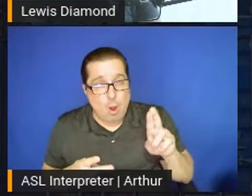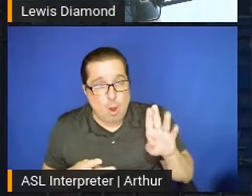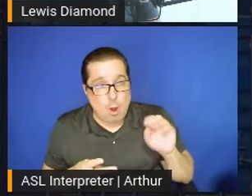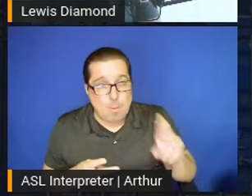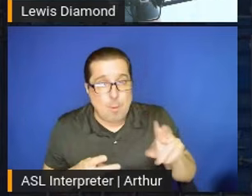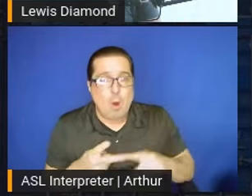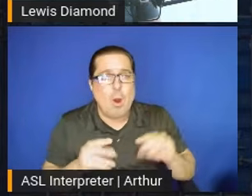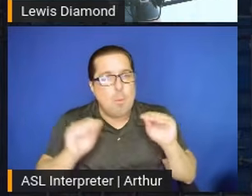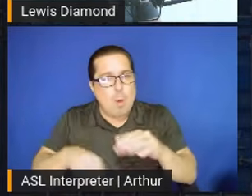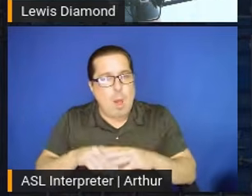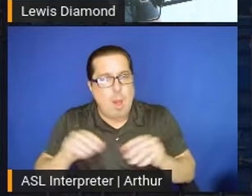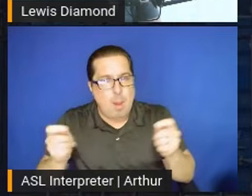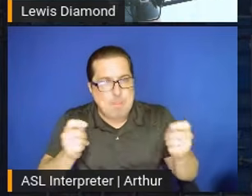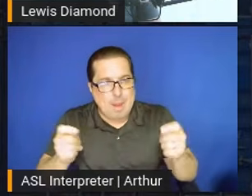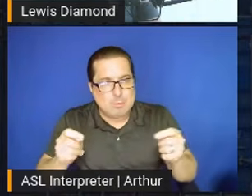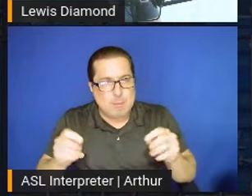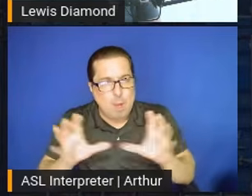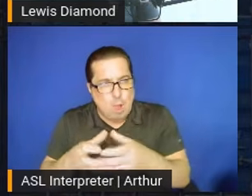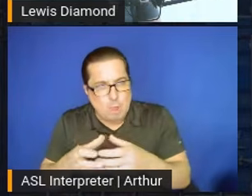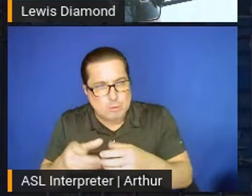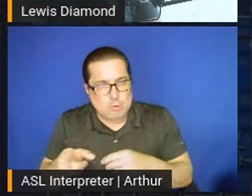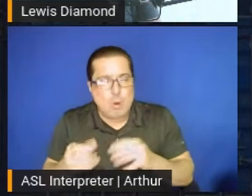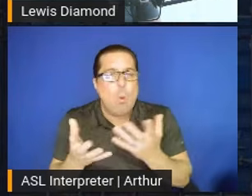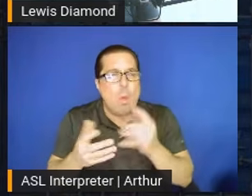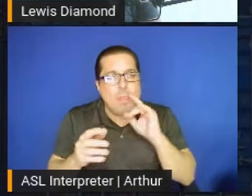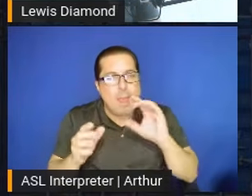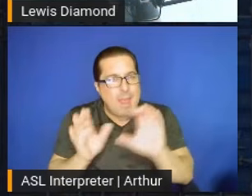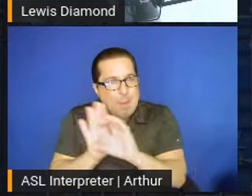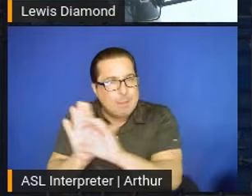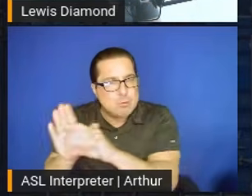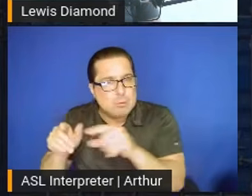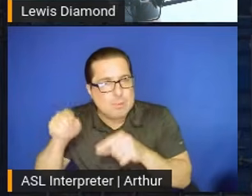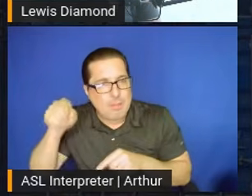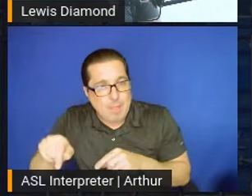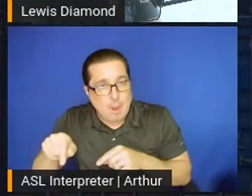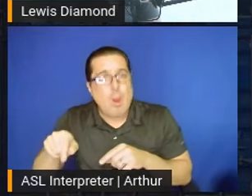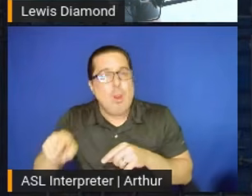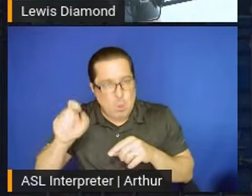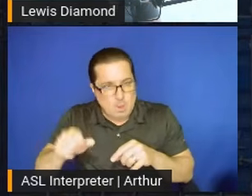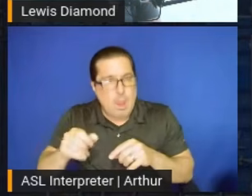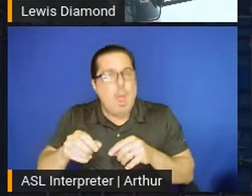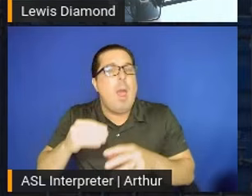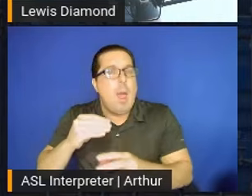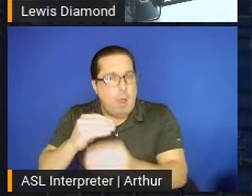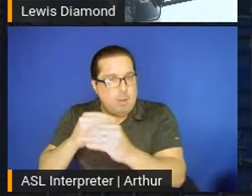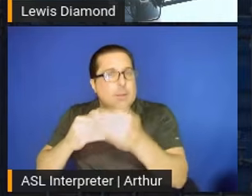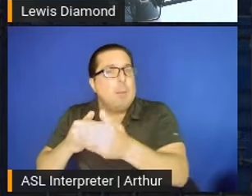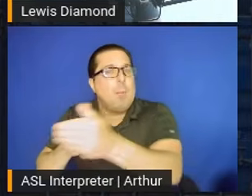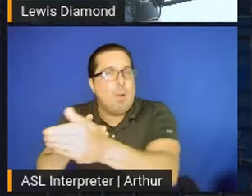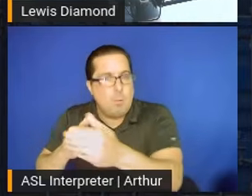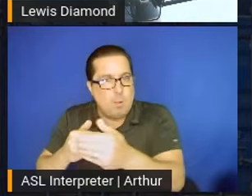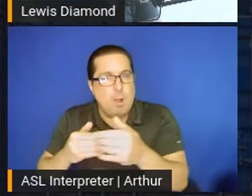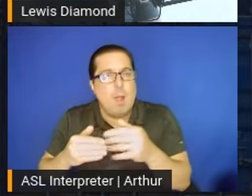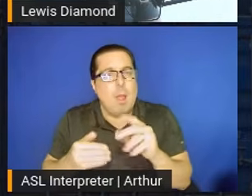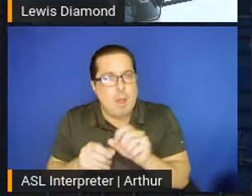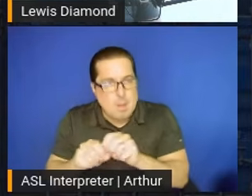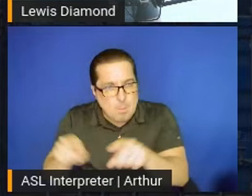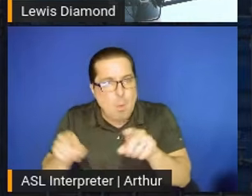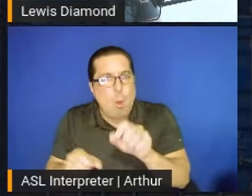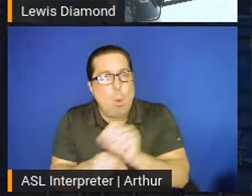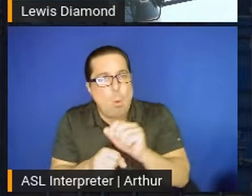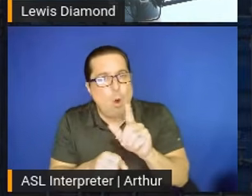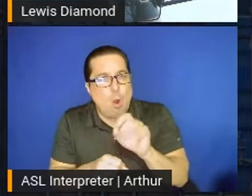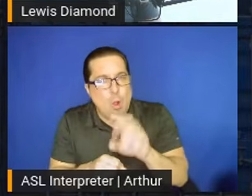cluster, and with the images there, you can then subsequently deploy your workload clusters or